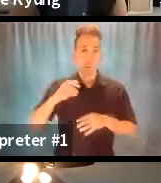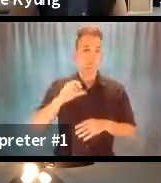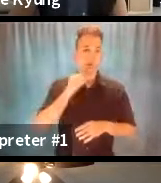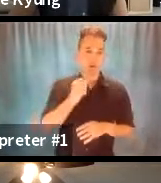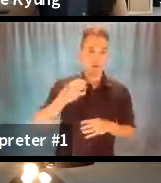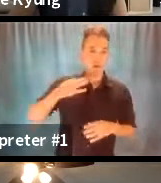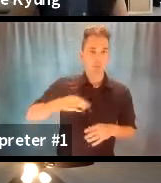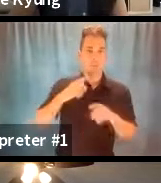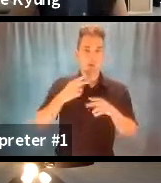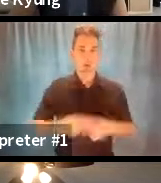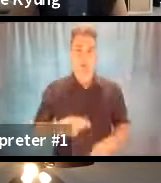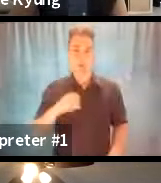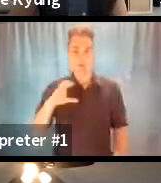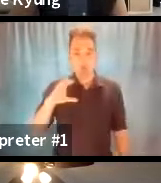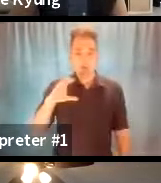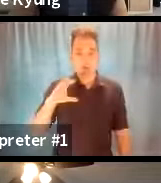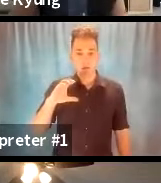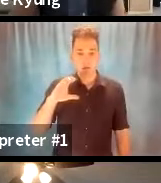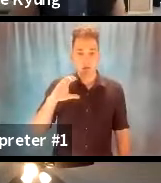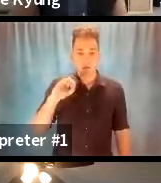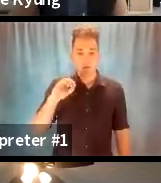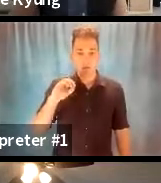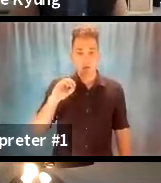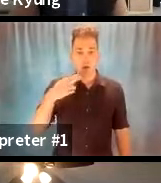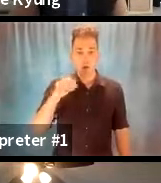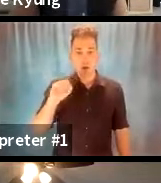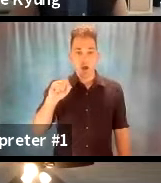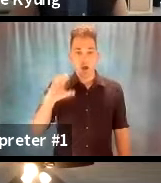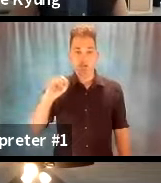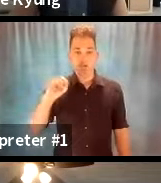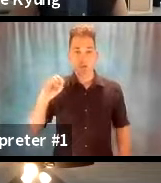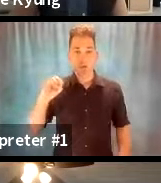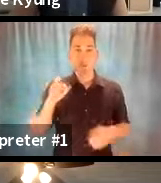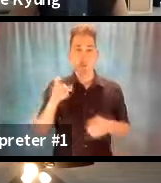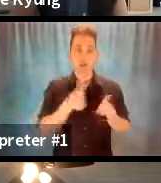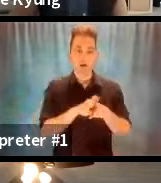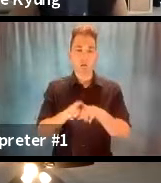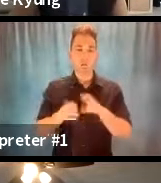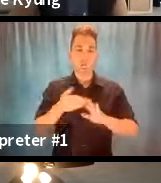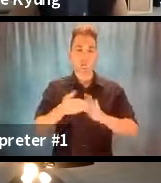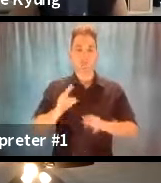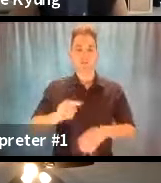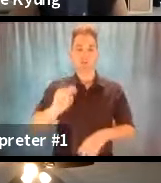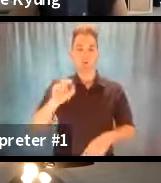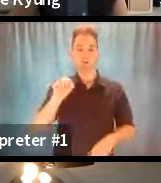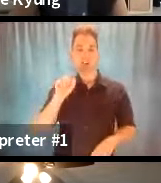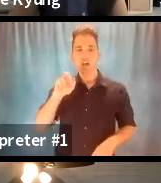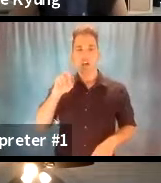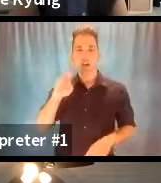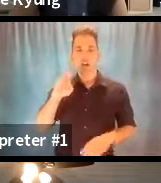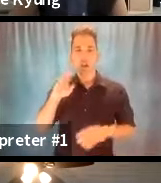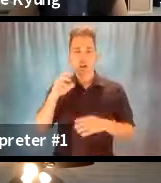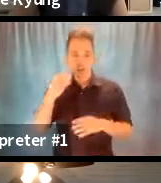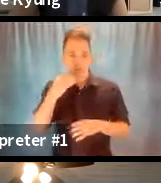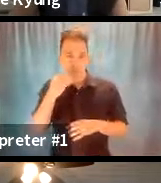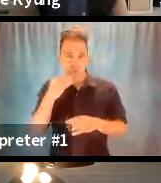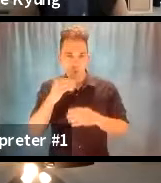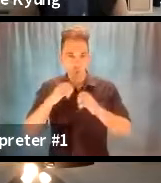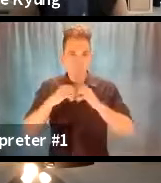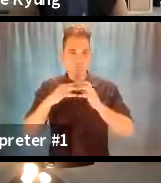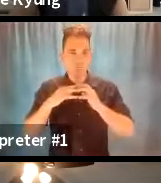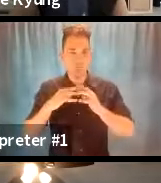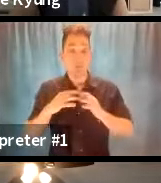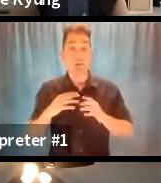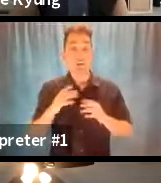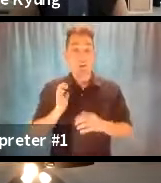HOSCO, which also runs the North Sarah Food Hub. Much of our work has to do with distributing food